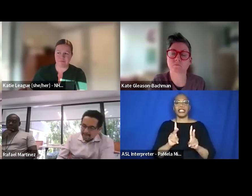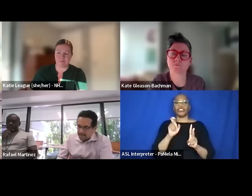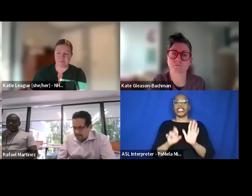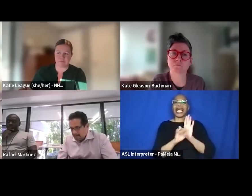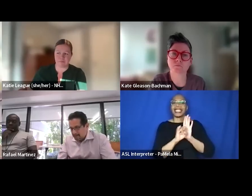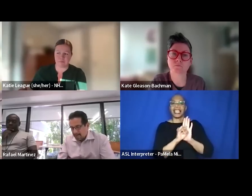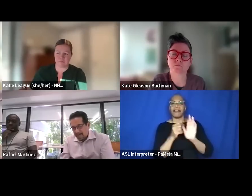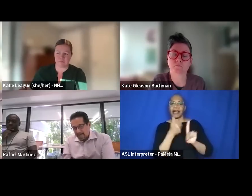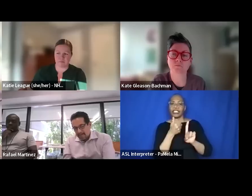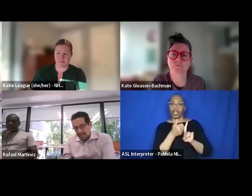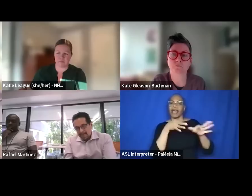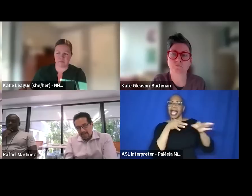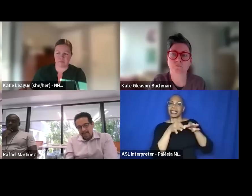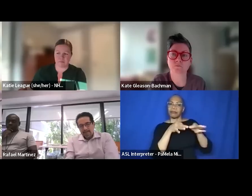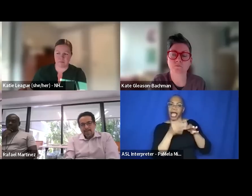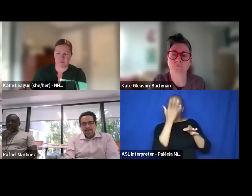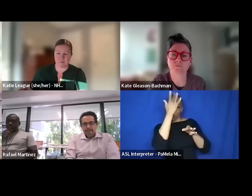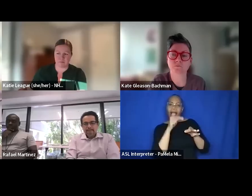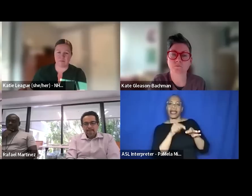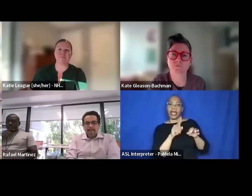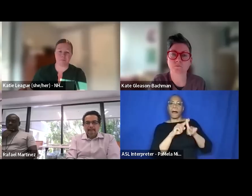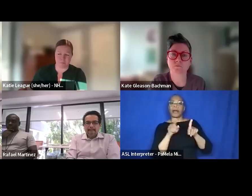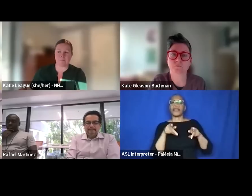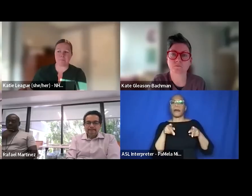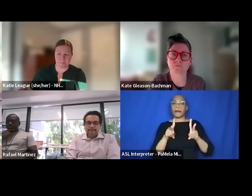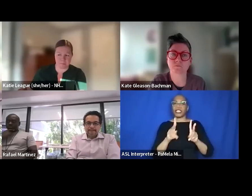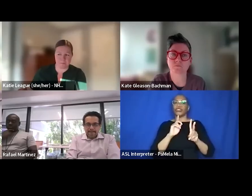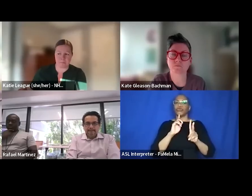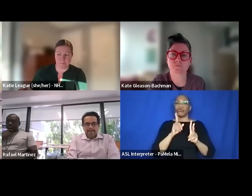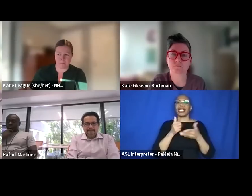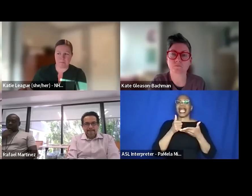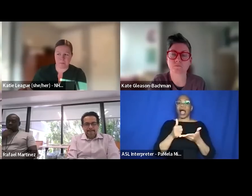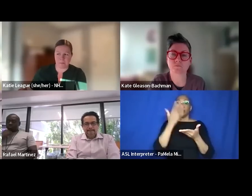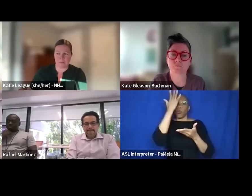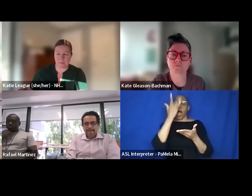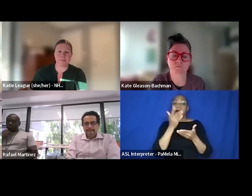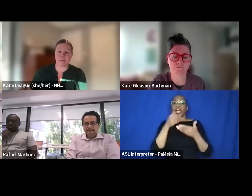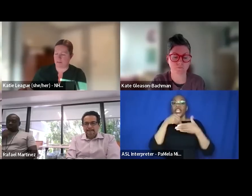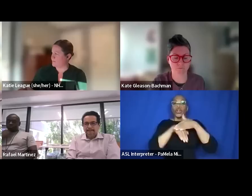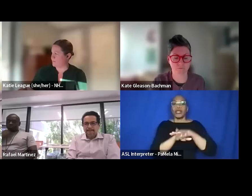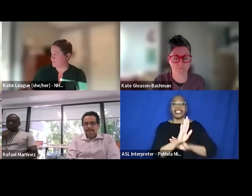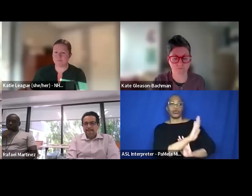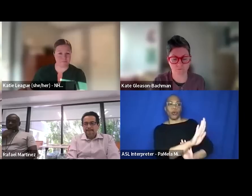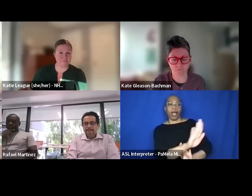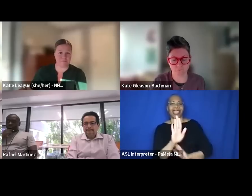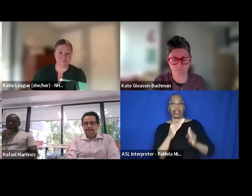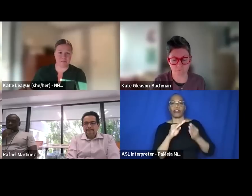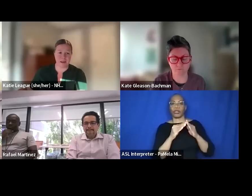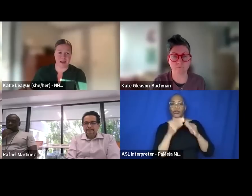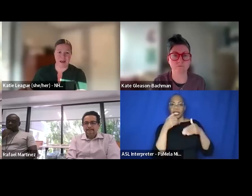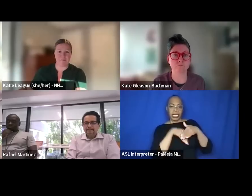there. But the permission goes far because you're entering their communities, you're entering their houses.